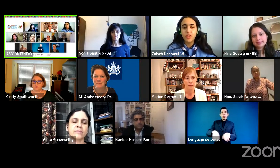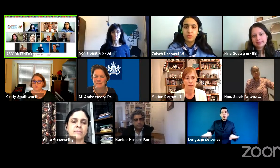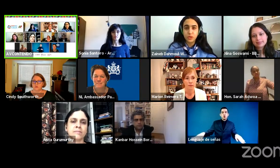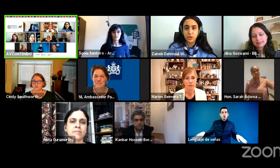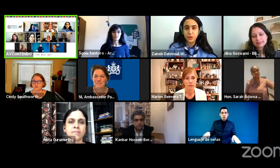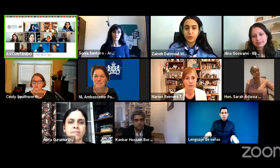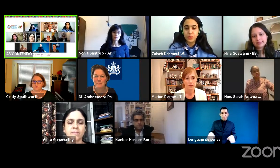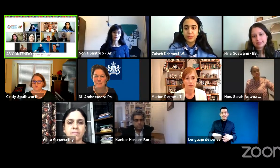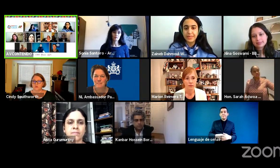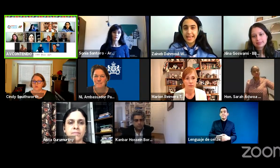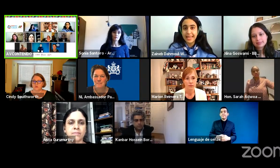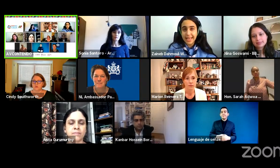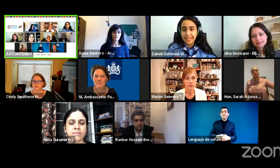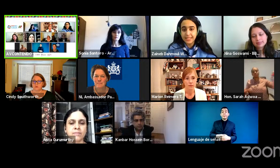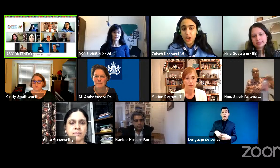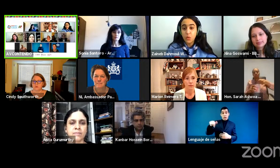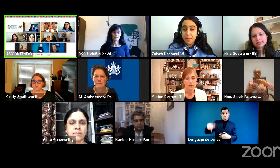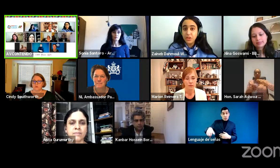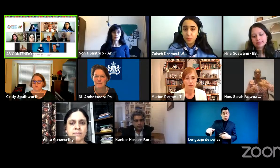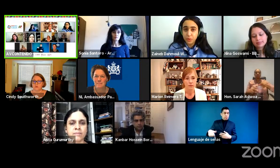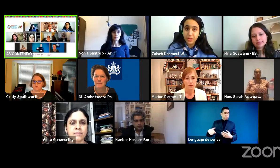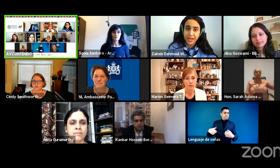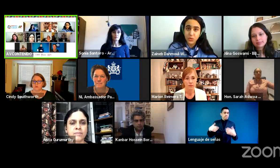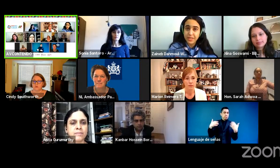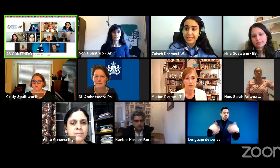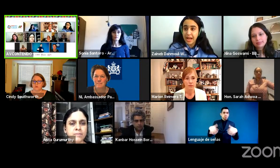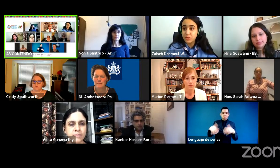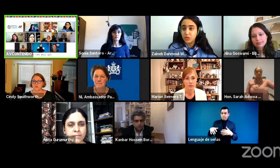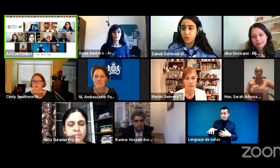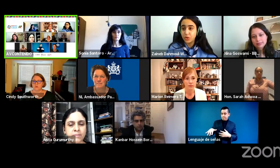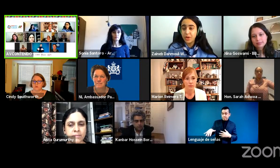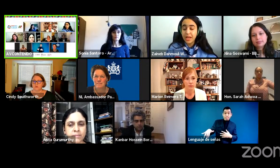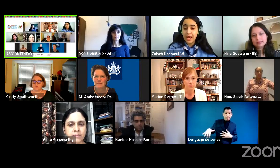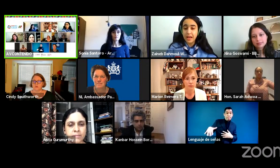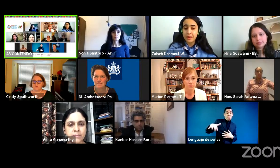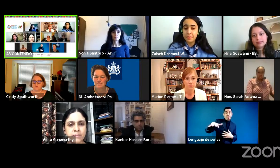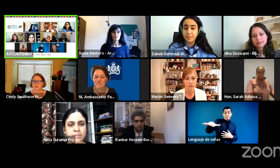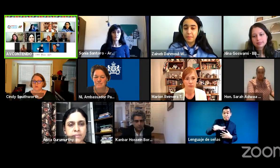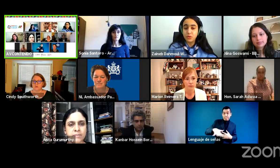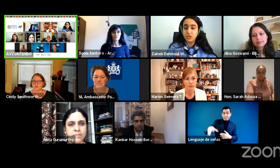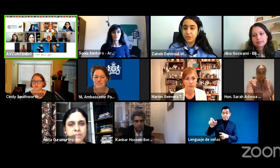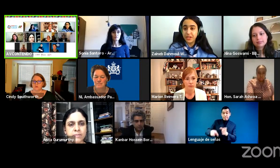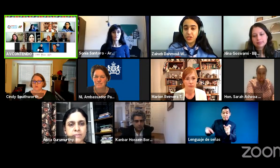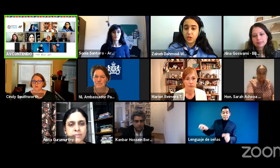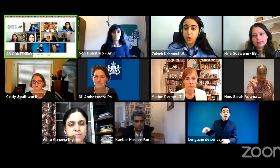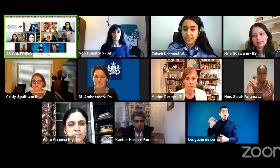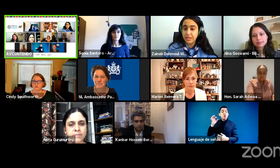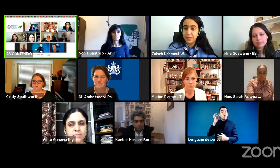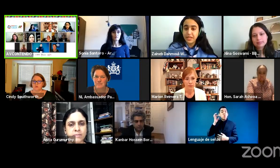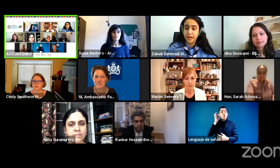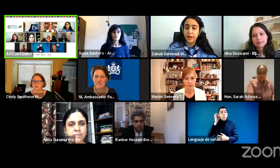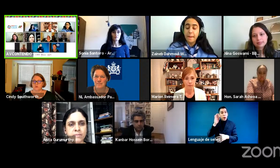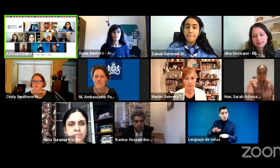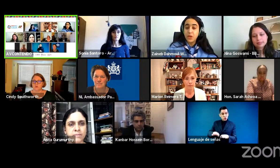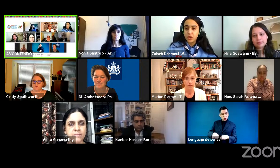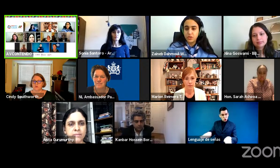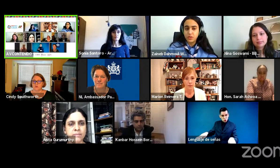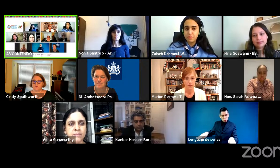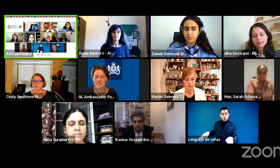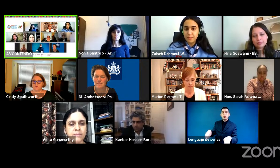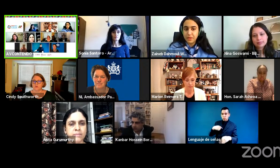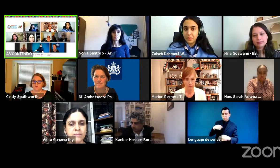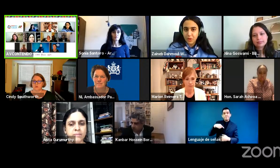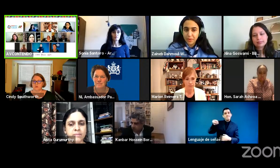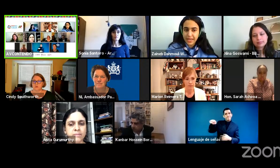agree with those who say, yes, we made a progress when it comes to generation equality in media,